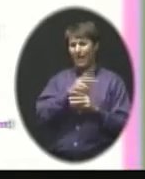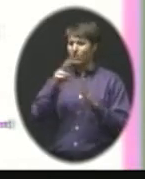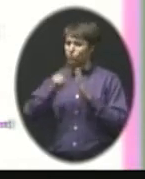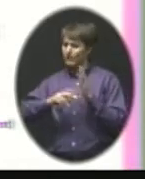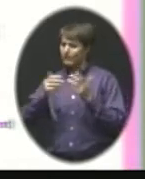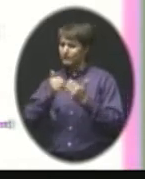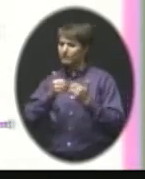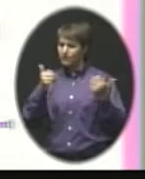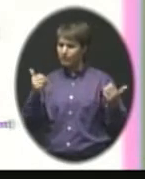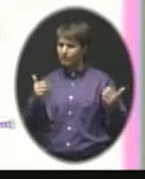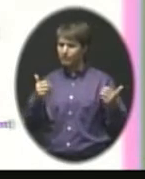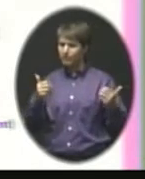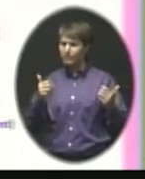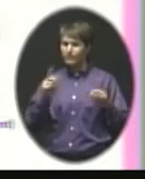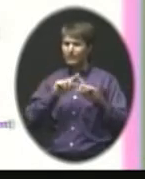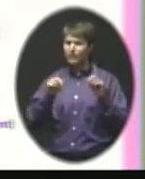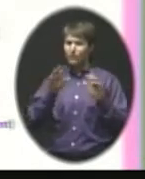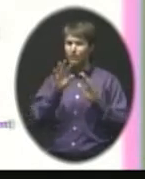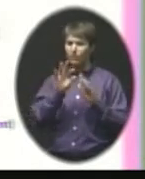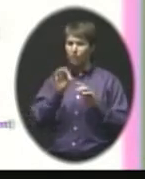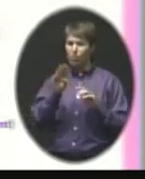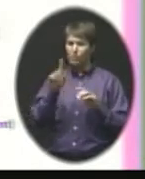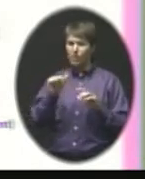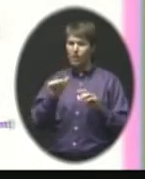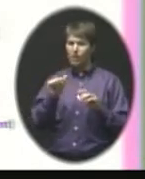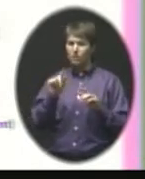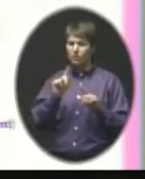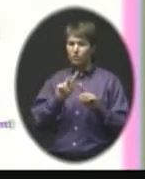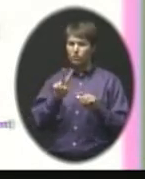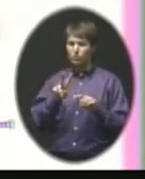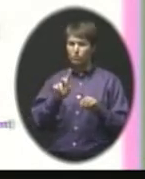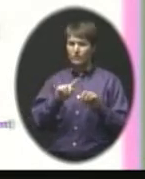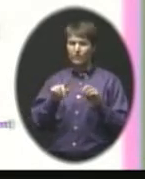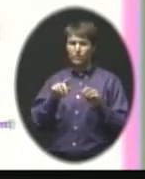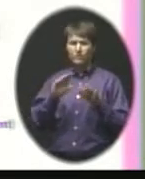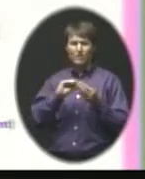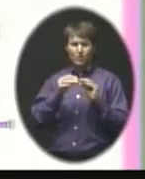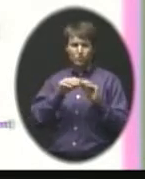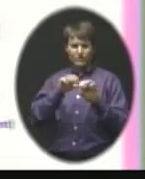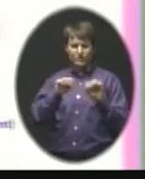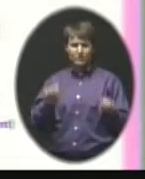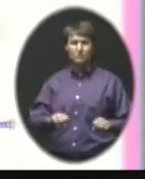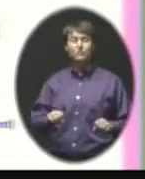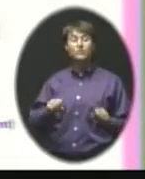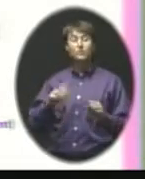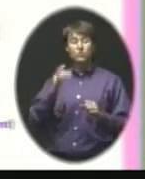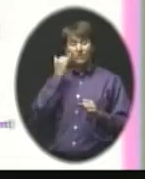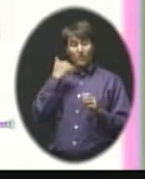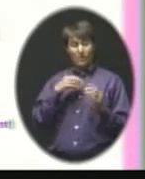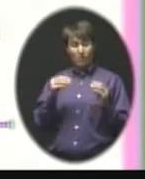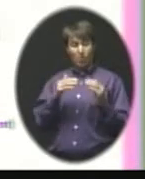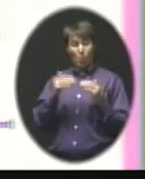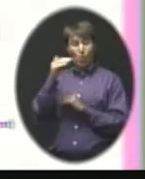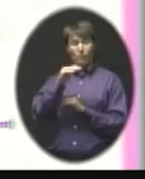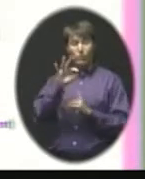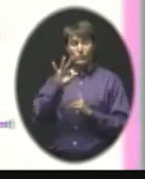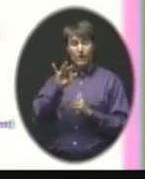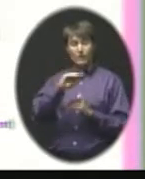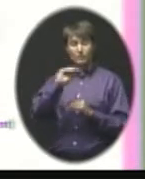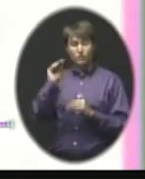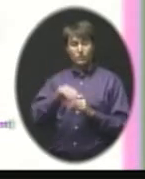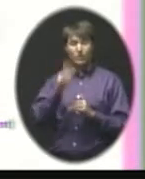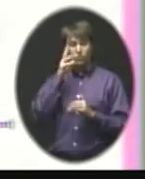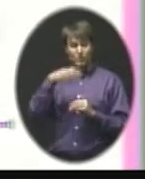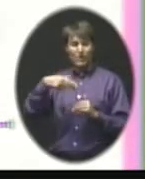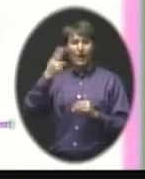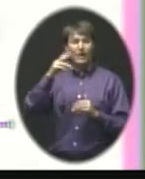two different formulas, two different looks, two different numbering system. So if you have more than 19%, then you would be a